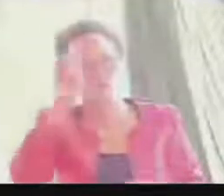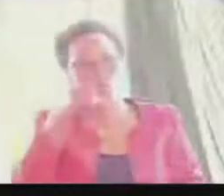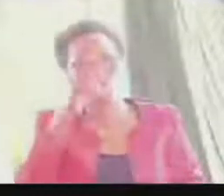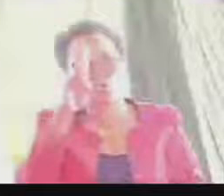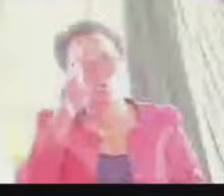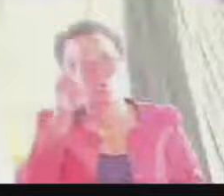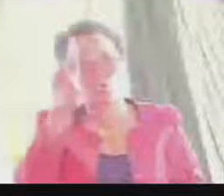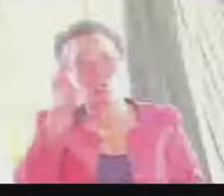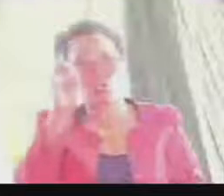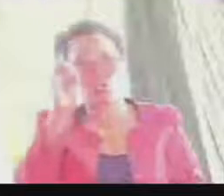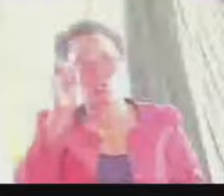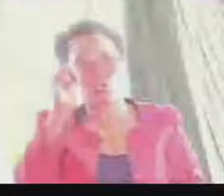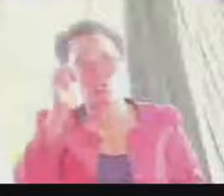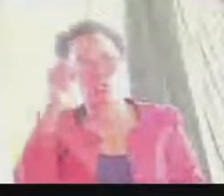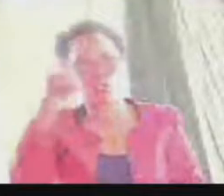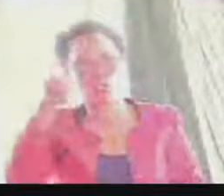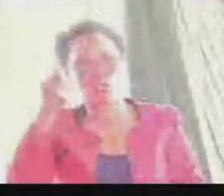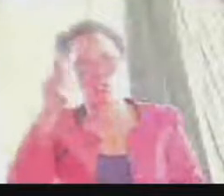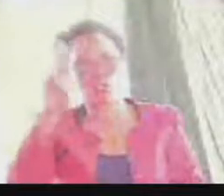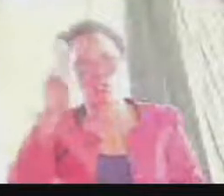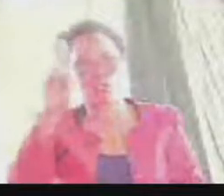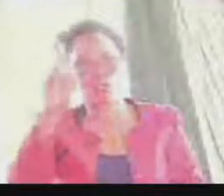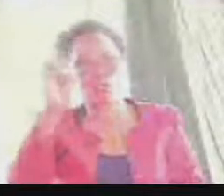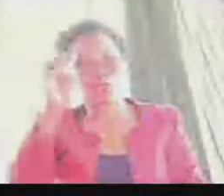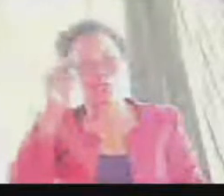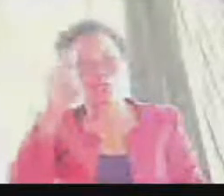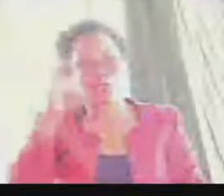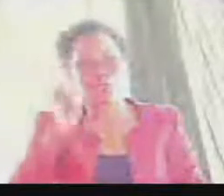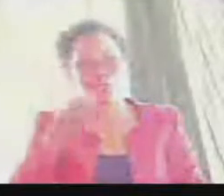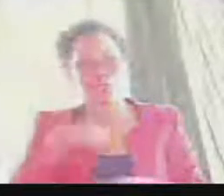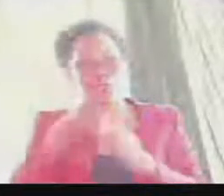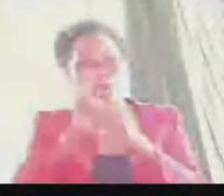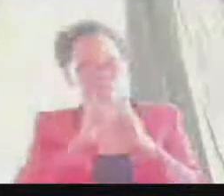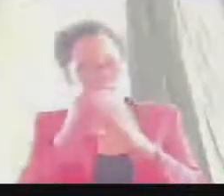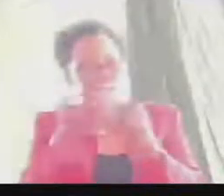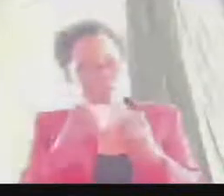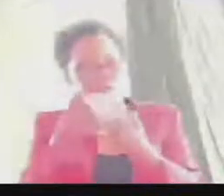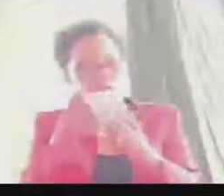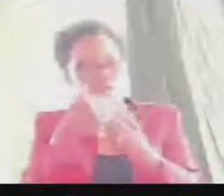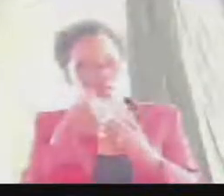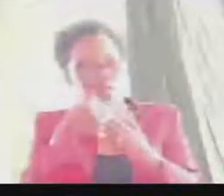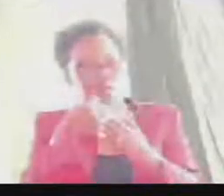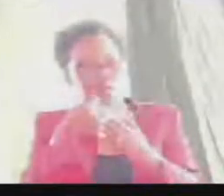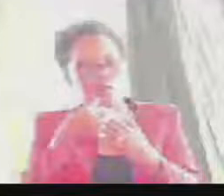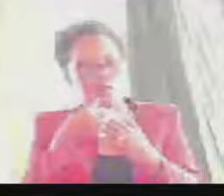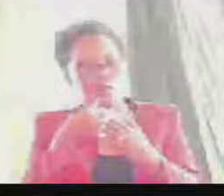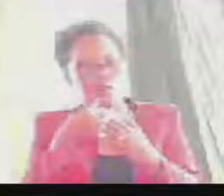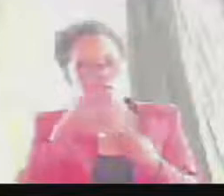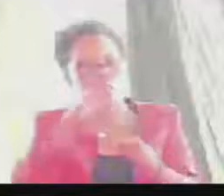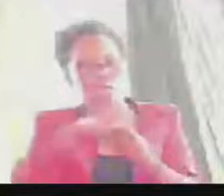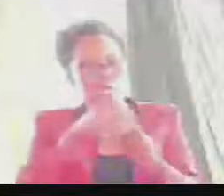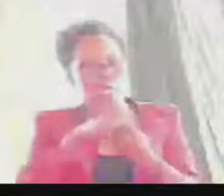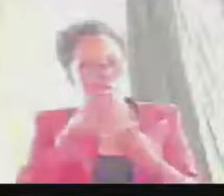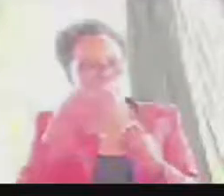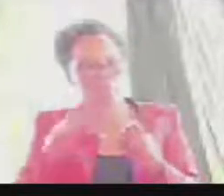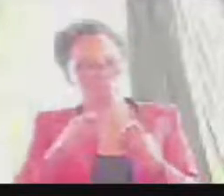on the Council of Imams and Preachers of Kenya in Malindi, where you were clear